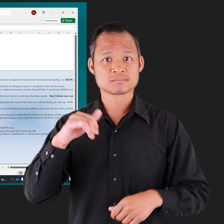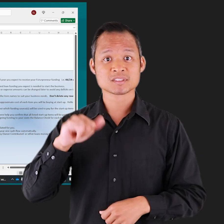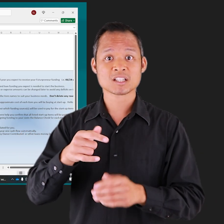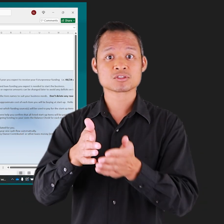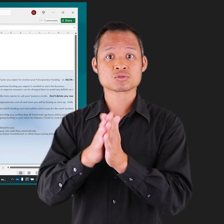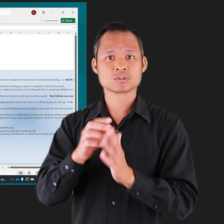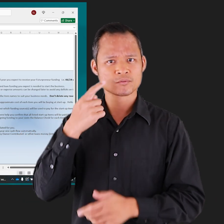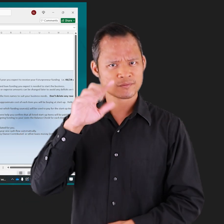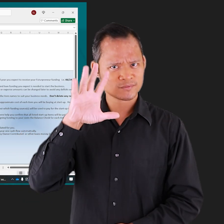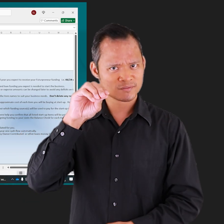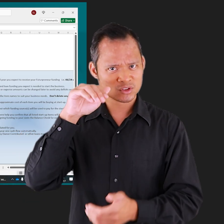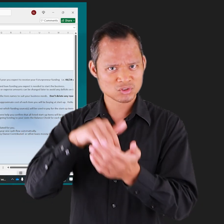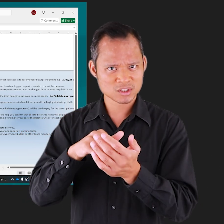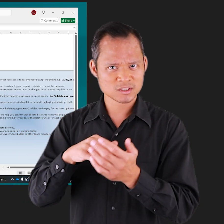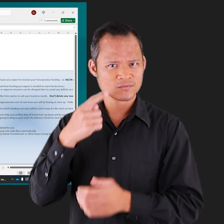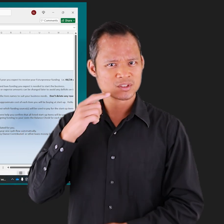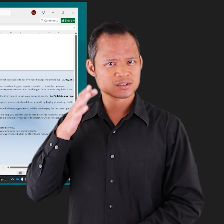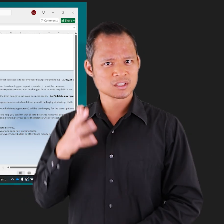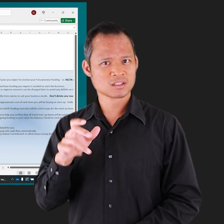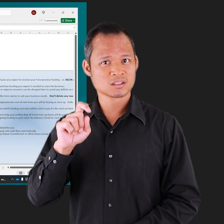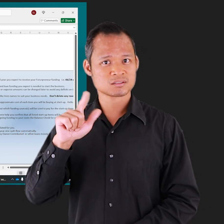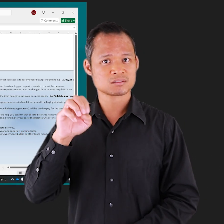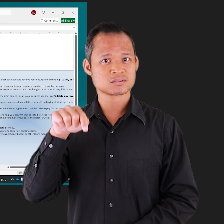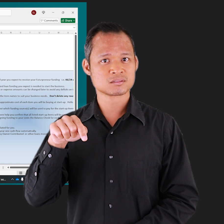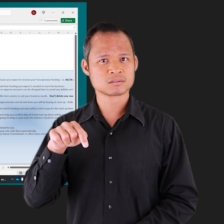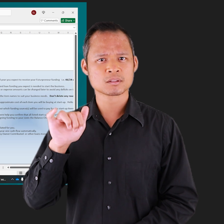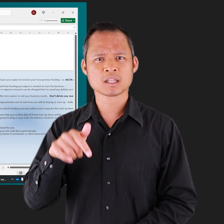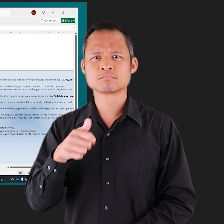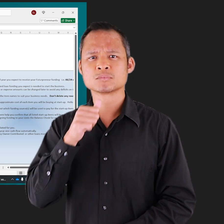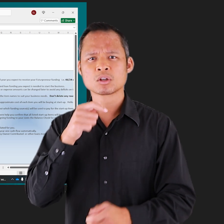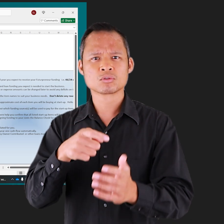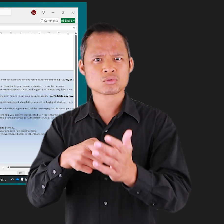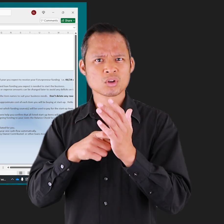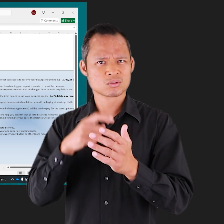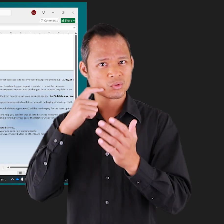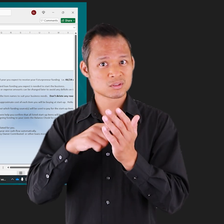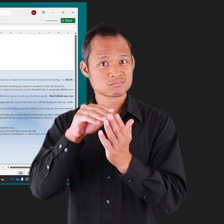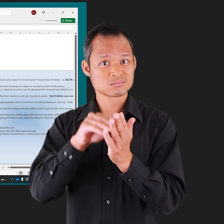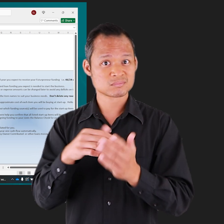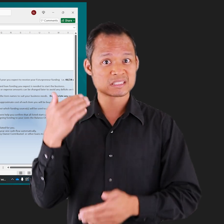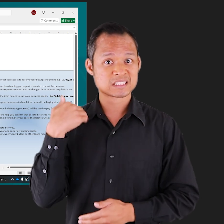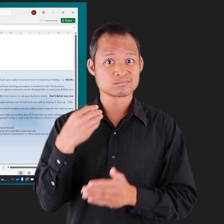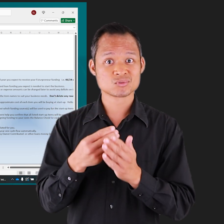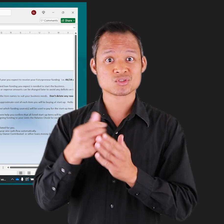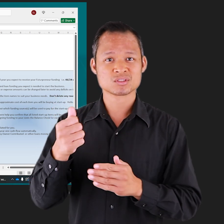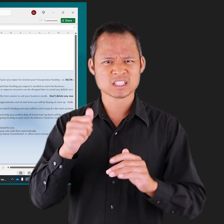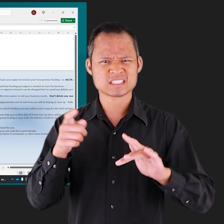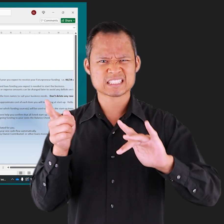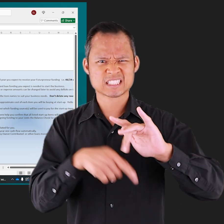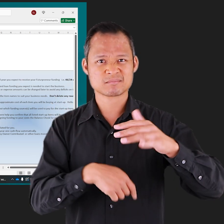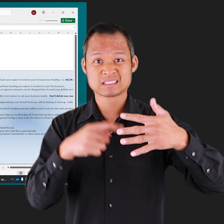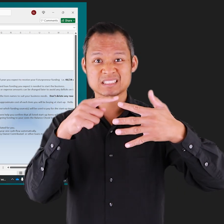business. In this case, the entrepreneur is requesting $15,000 for their side hustle. They are not required to fill out the